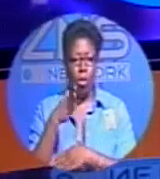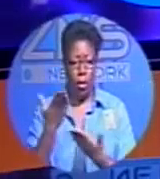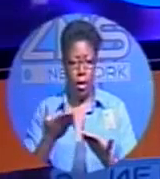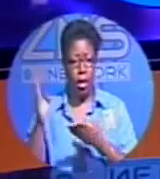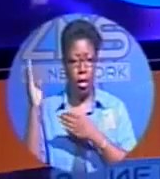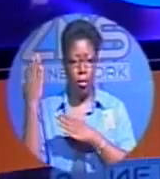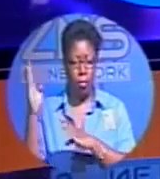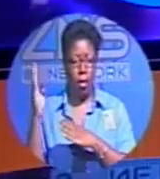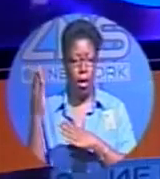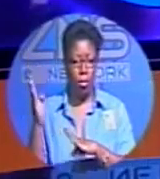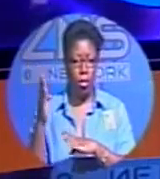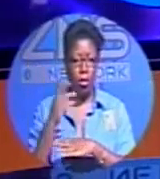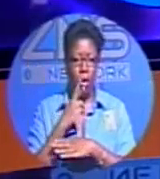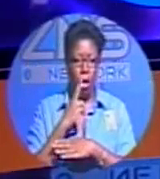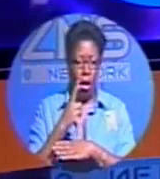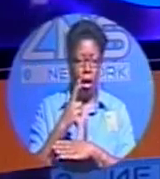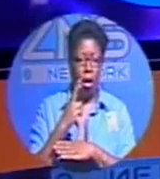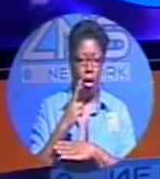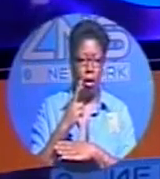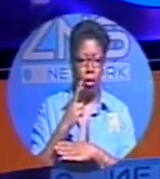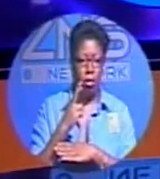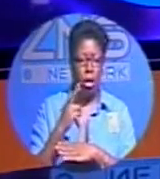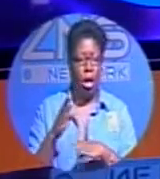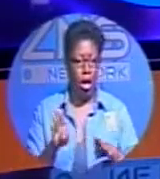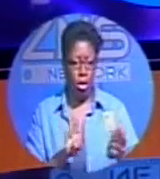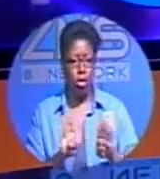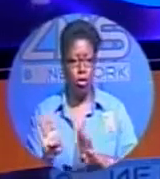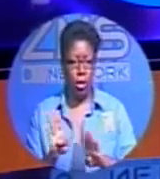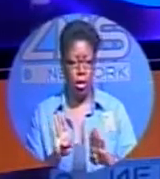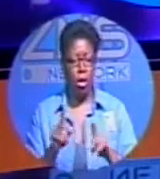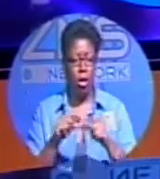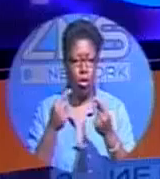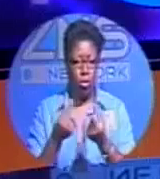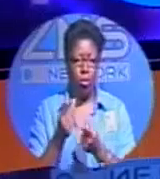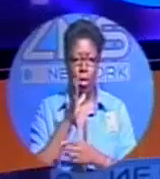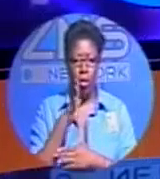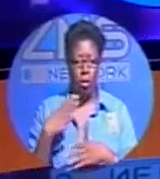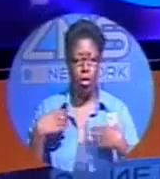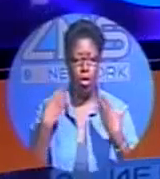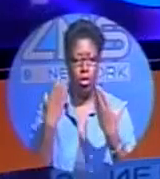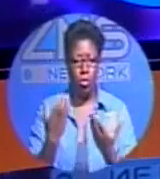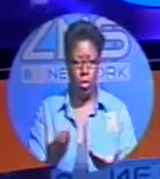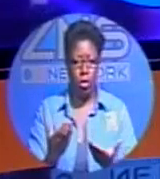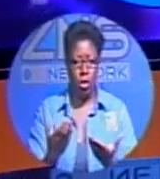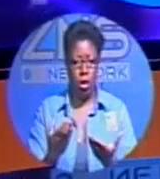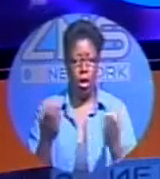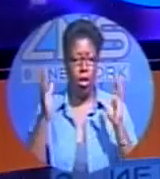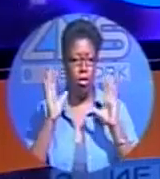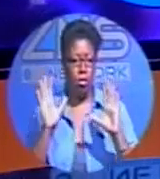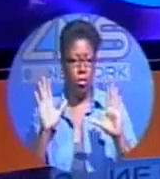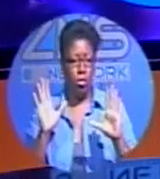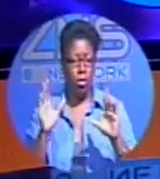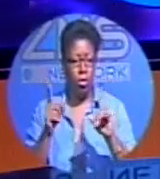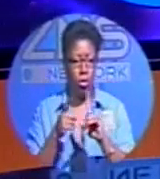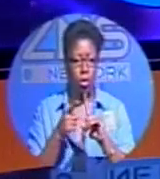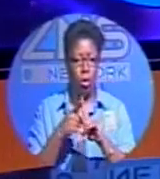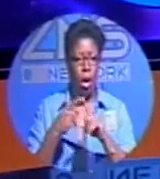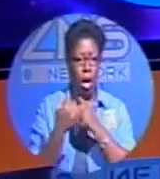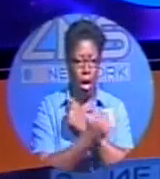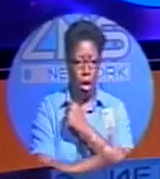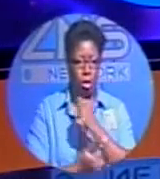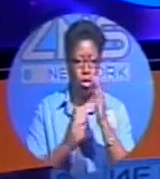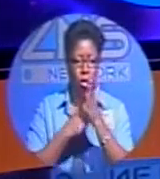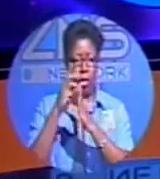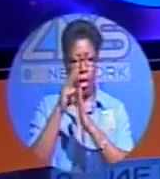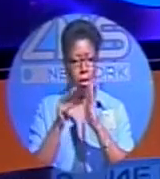highlight just how important their role is to nation building, a group of women whose contributions have been outstanding to our country's development are